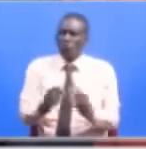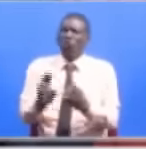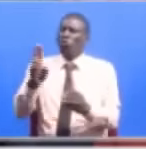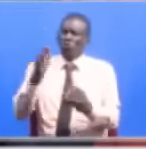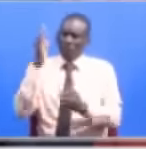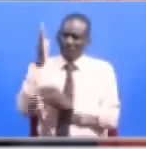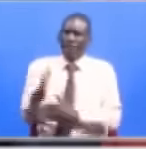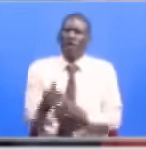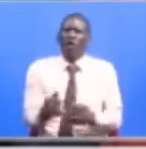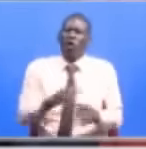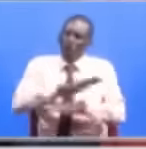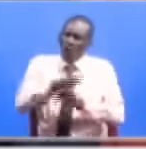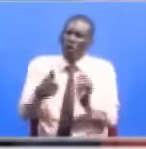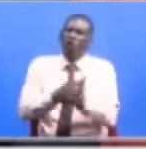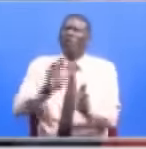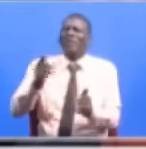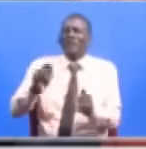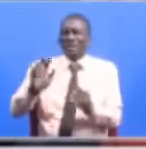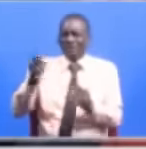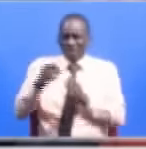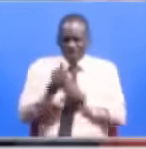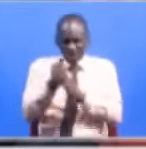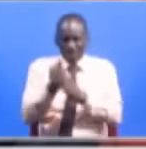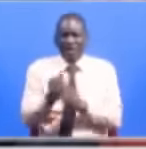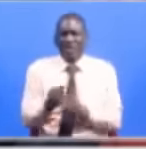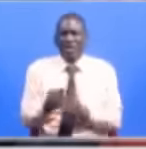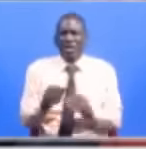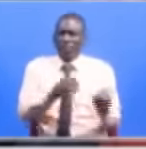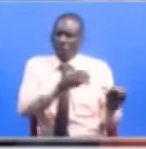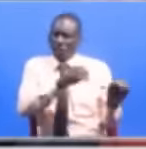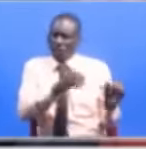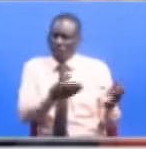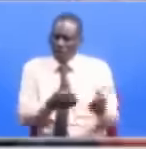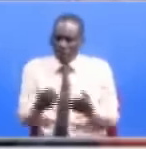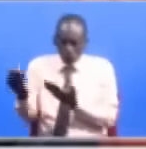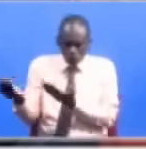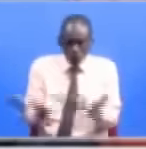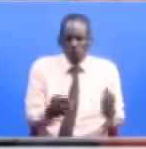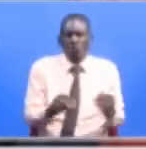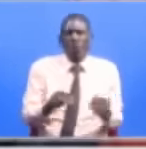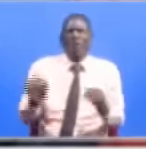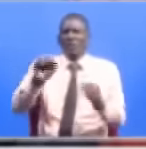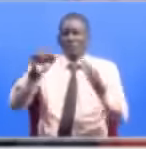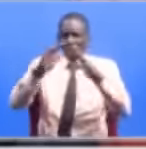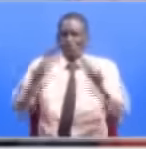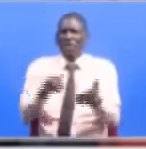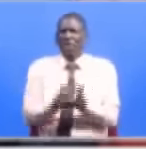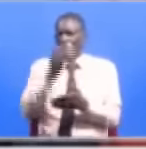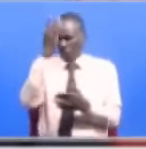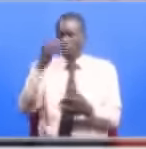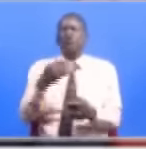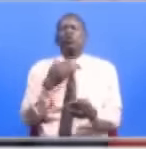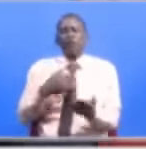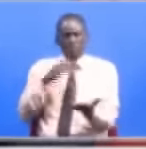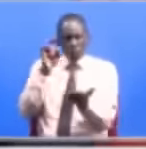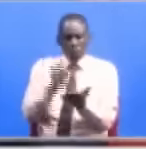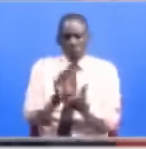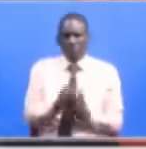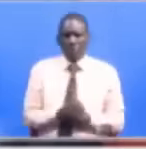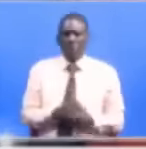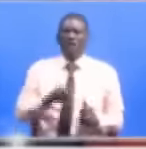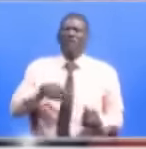leadership of Western to State House. That really pissed him off, and that's when he called for my sacking. He felt I was undermining, but you see,